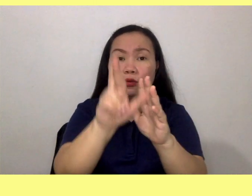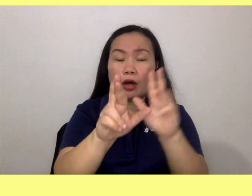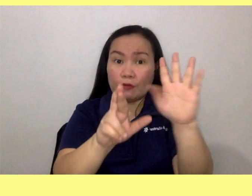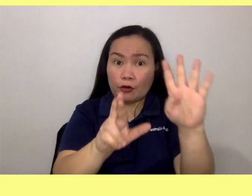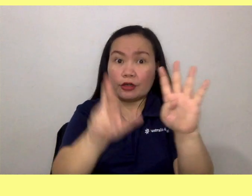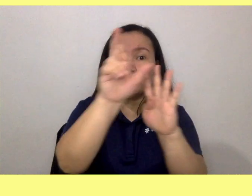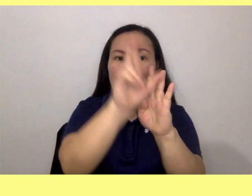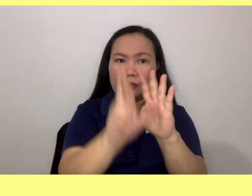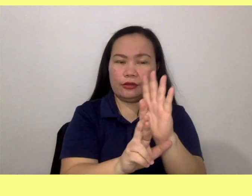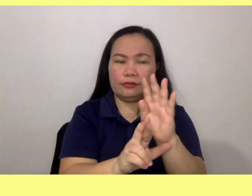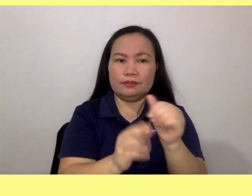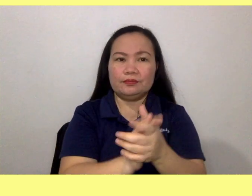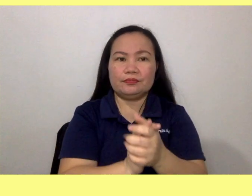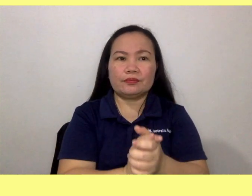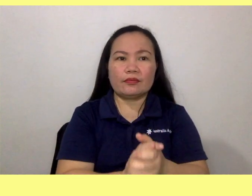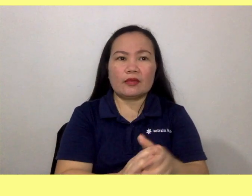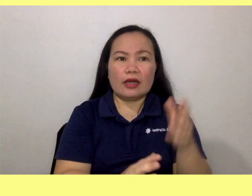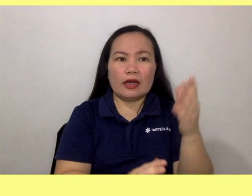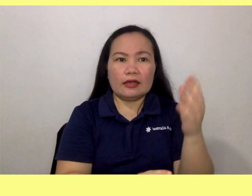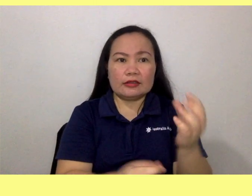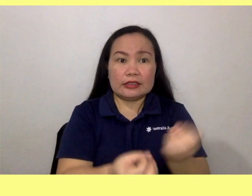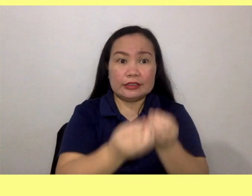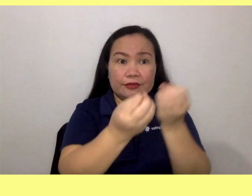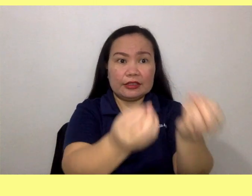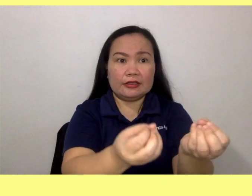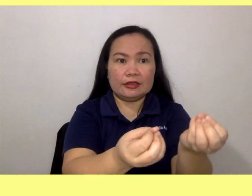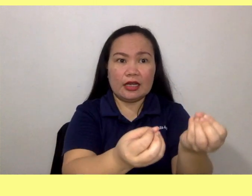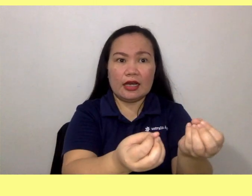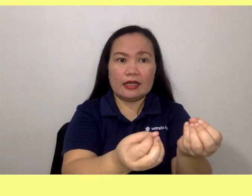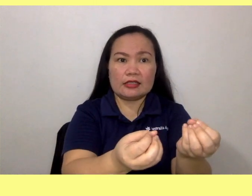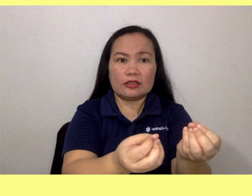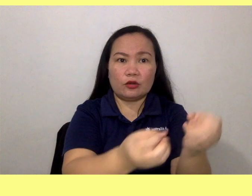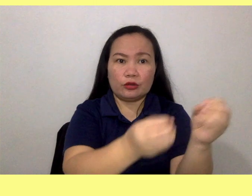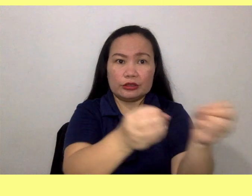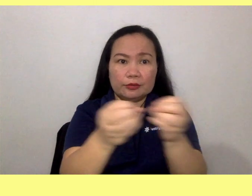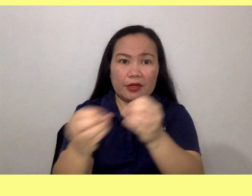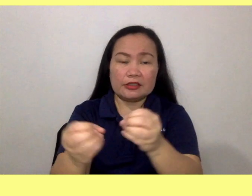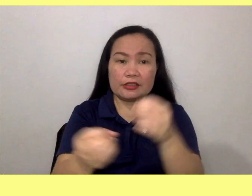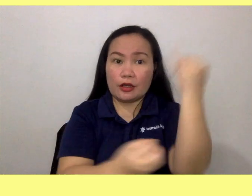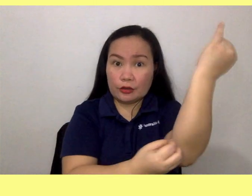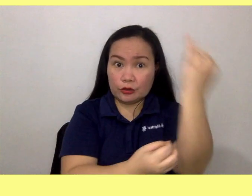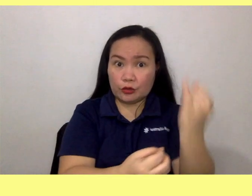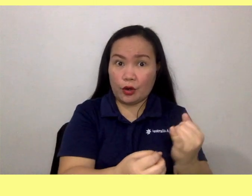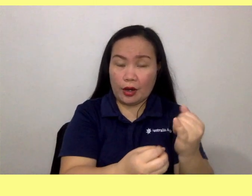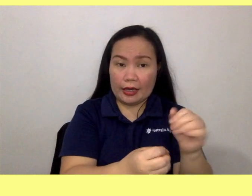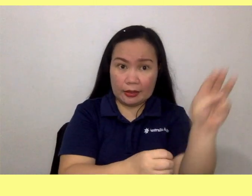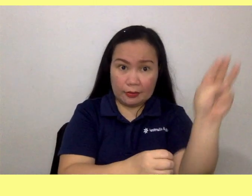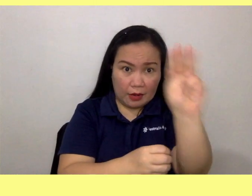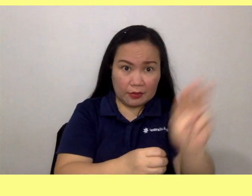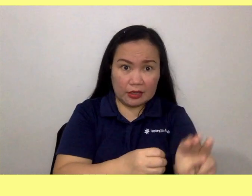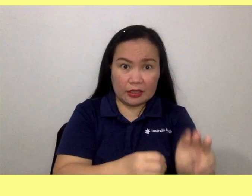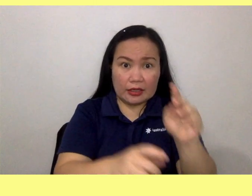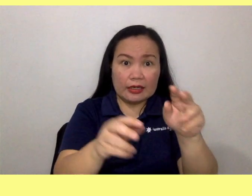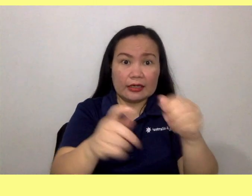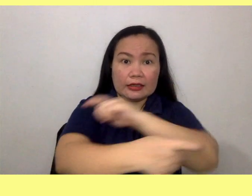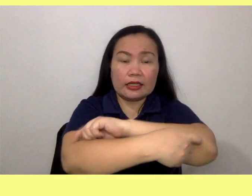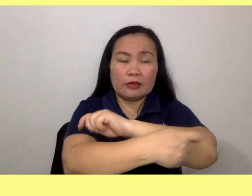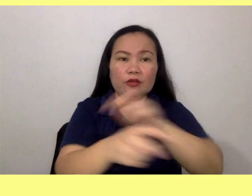ordered pairs, draw a mapping, table values, graph, and generate a